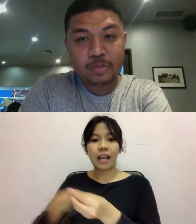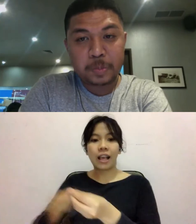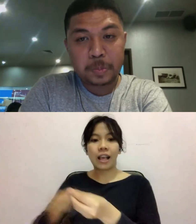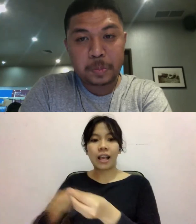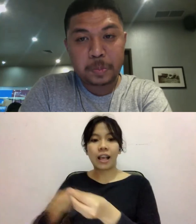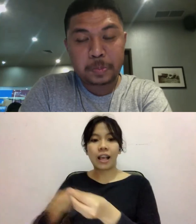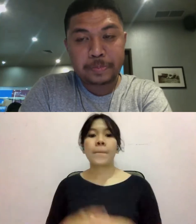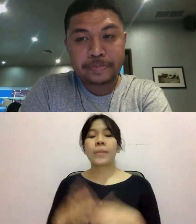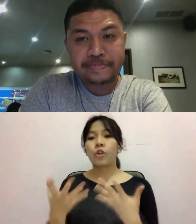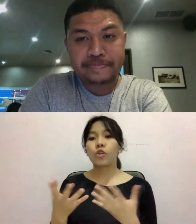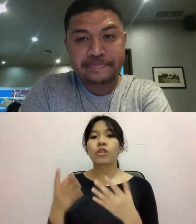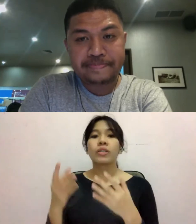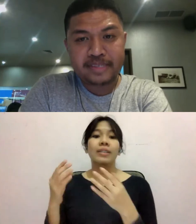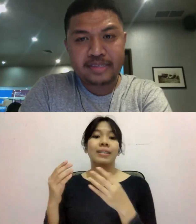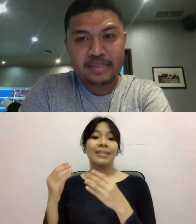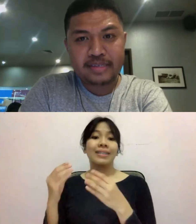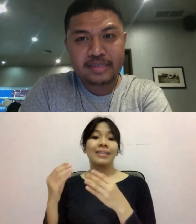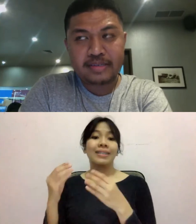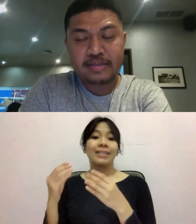of, dolls,